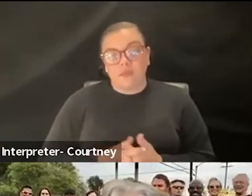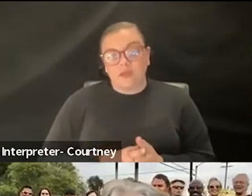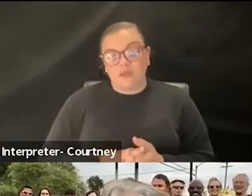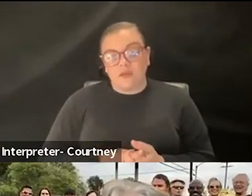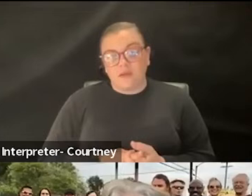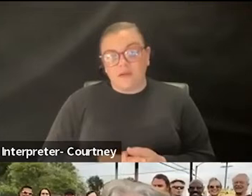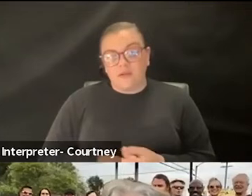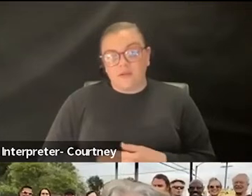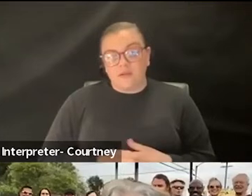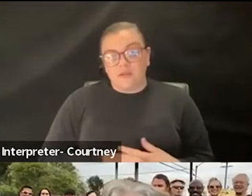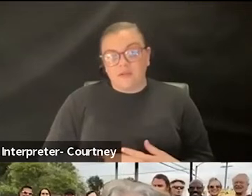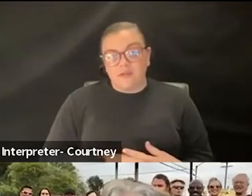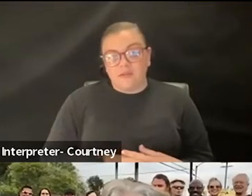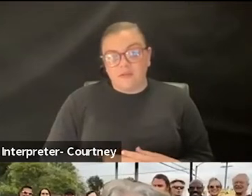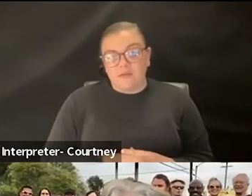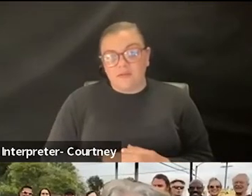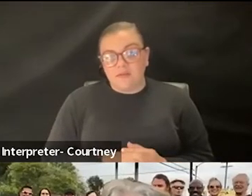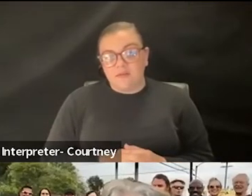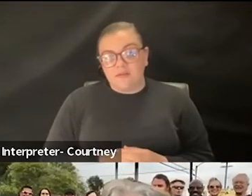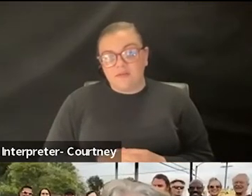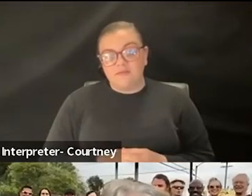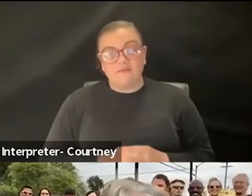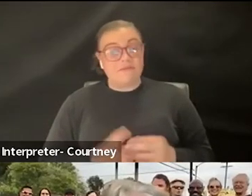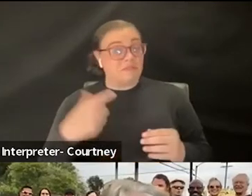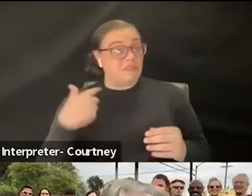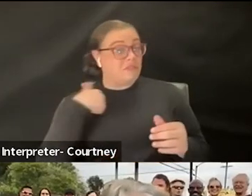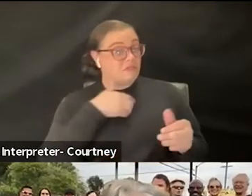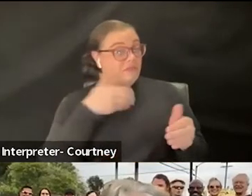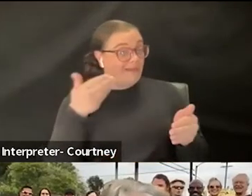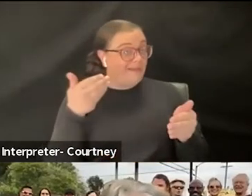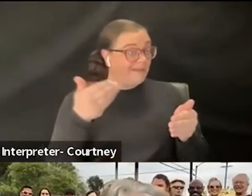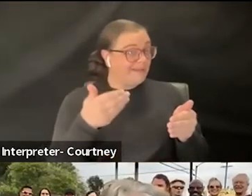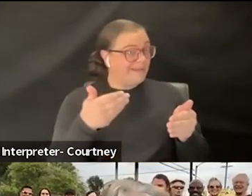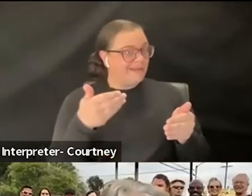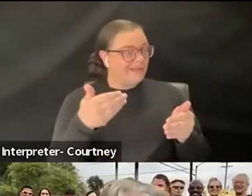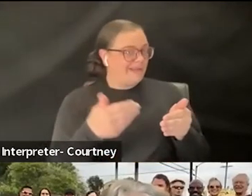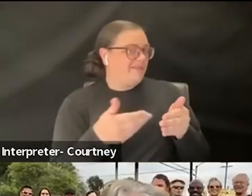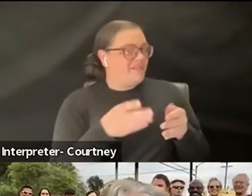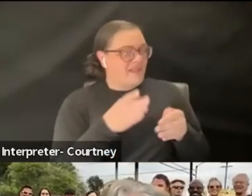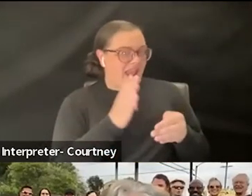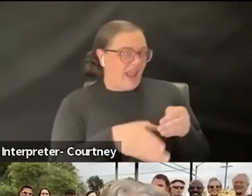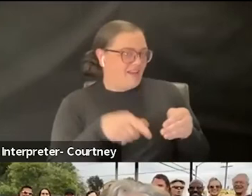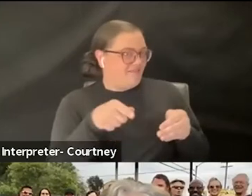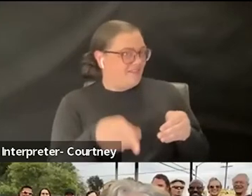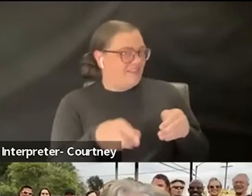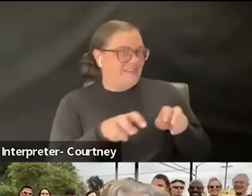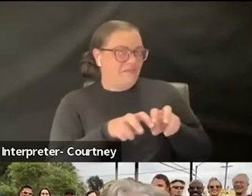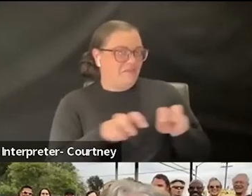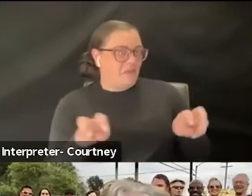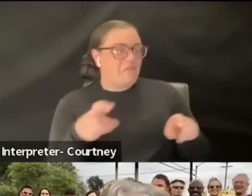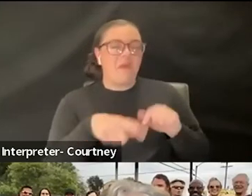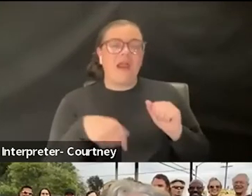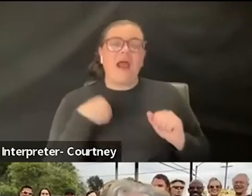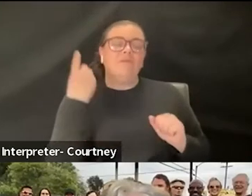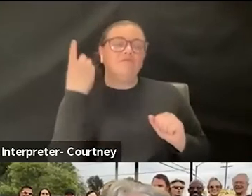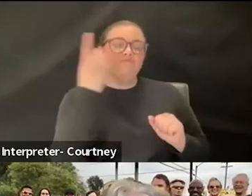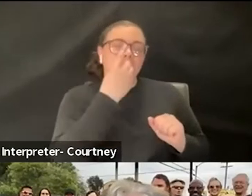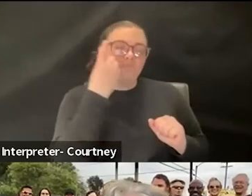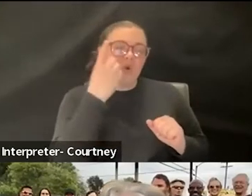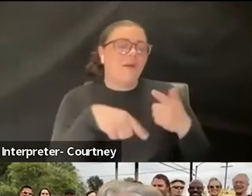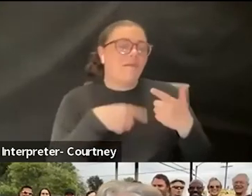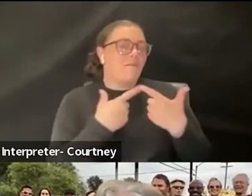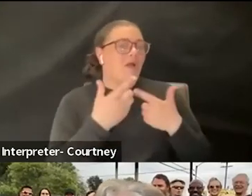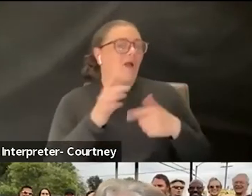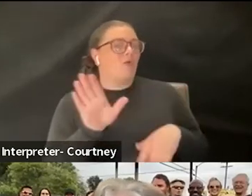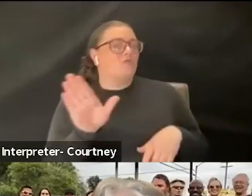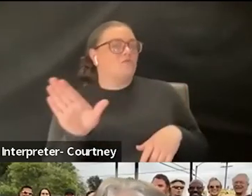the end here, I'm curious, two different pieces of advice, but the first one is, we talked about this a little bit earlier, but